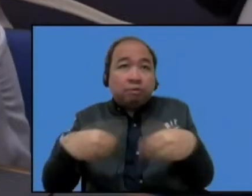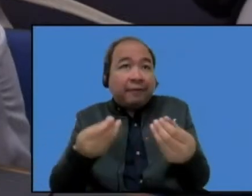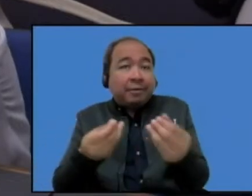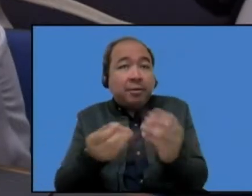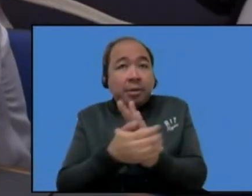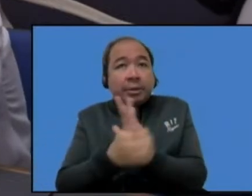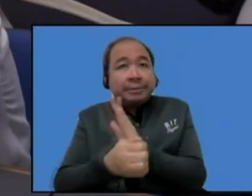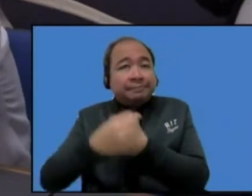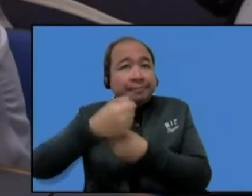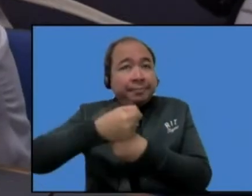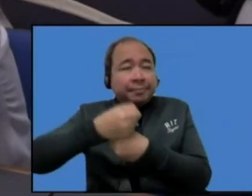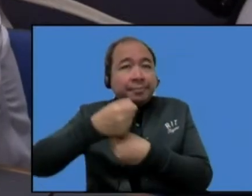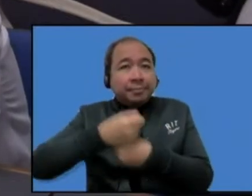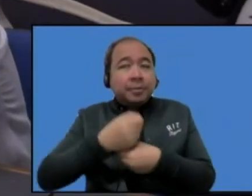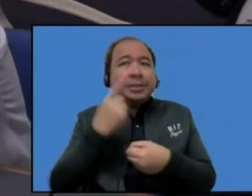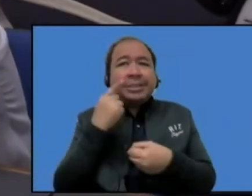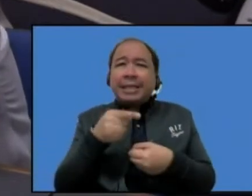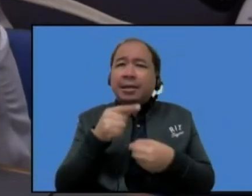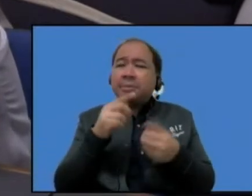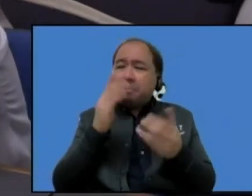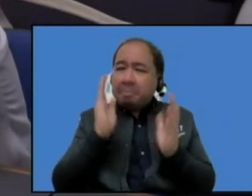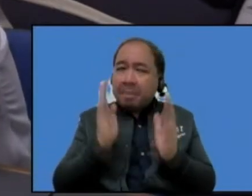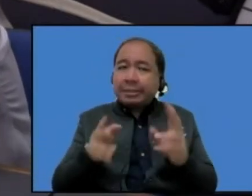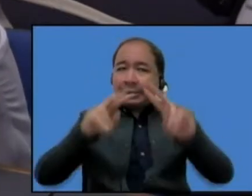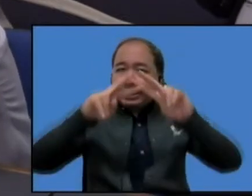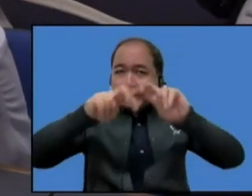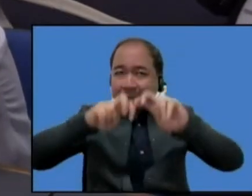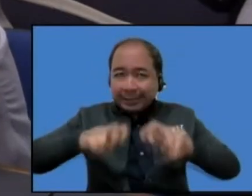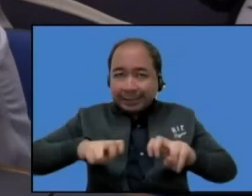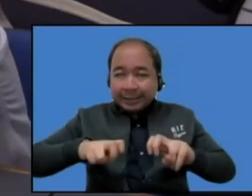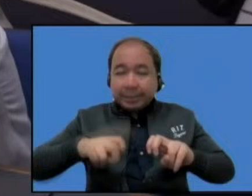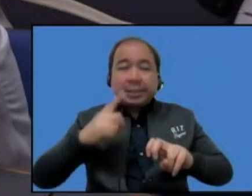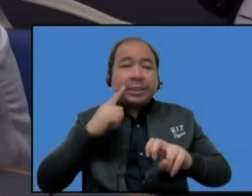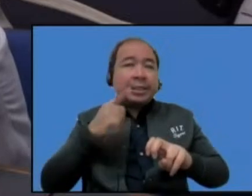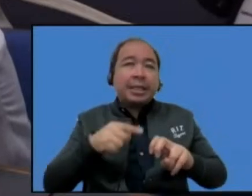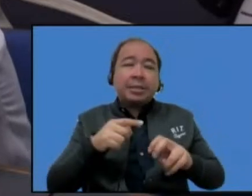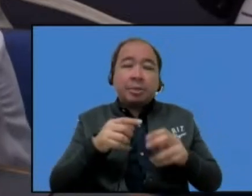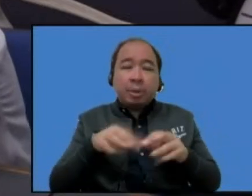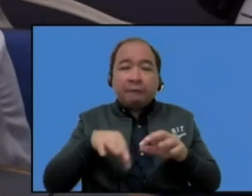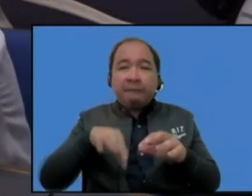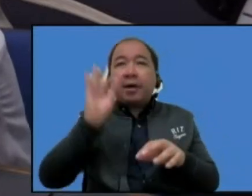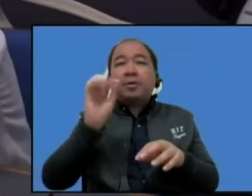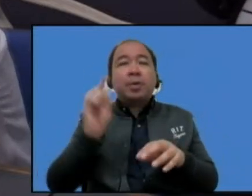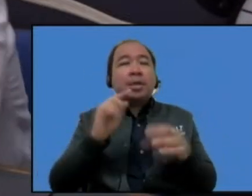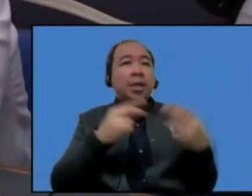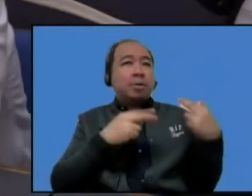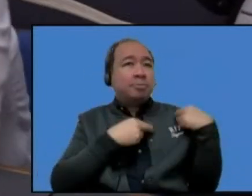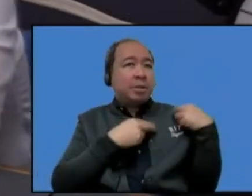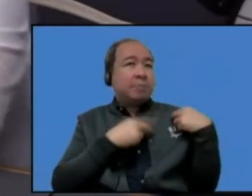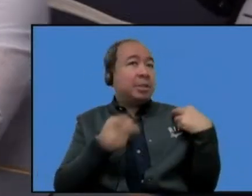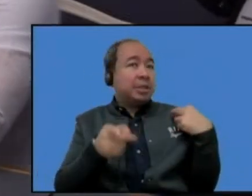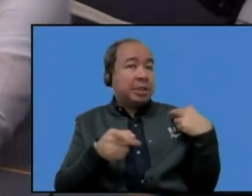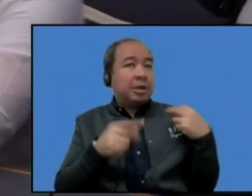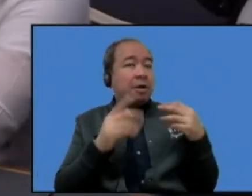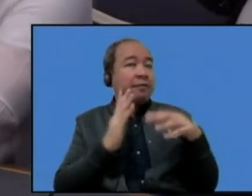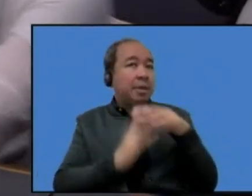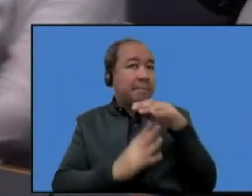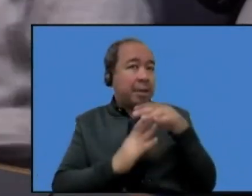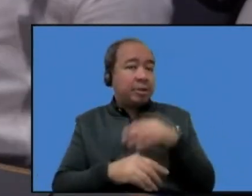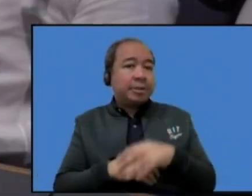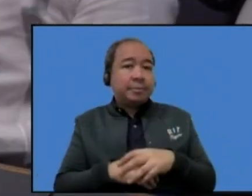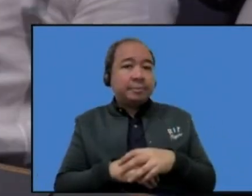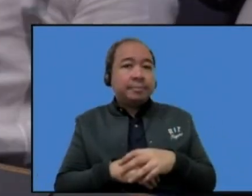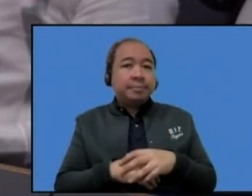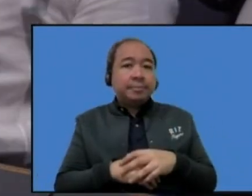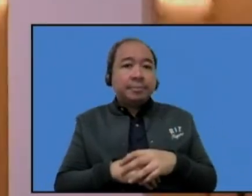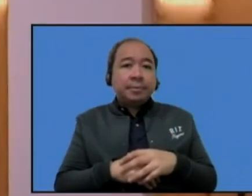it will further give reason to the importance of the role of the migrants. Thank you very much. Absolutely right. And